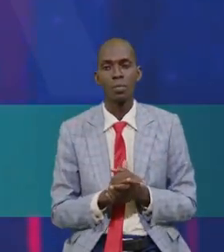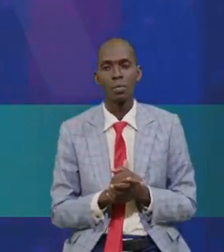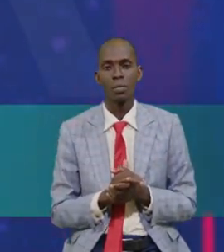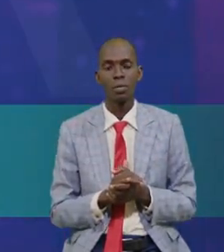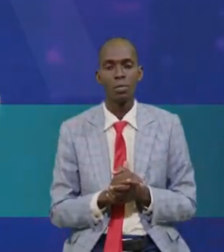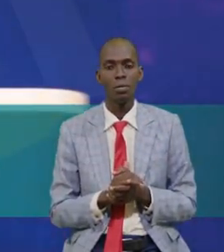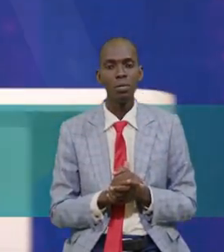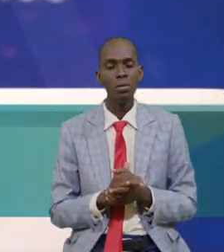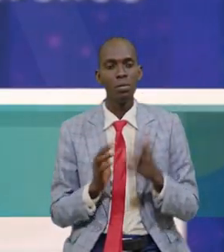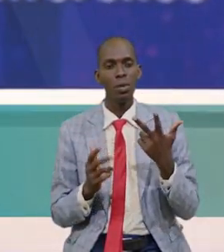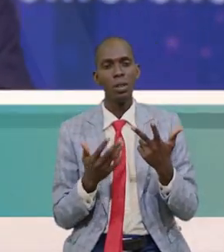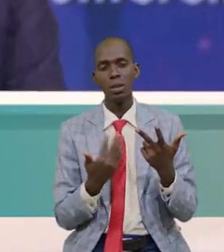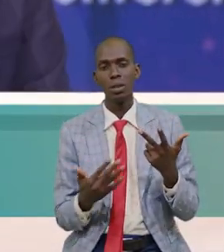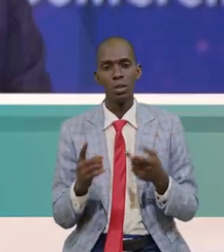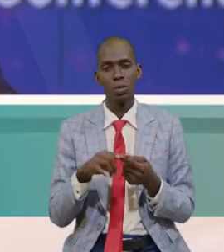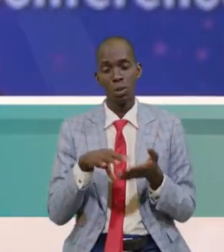three things here.